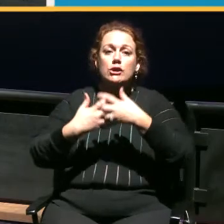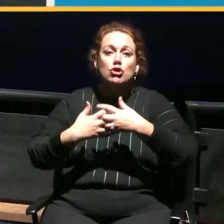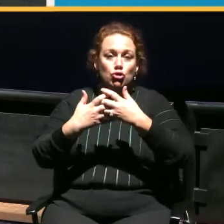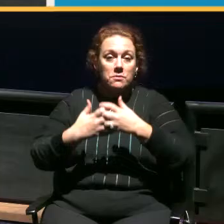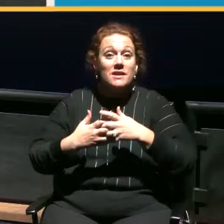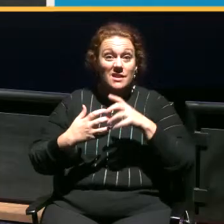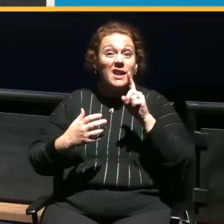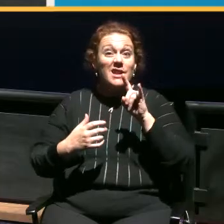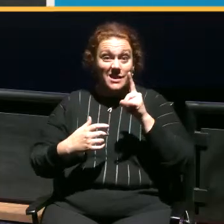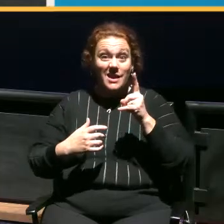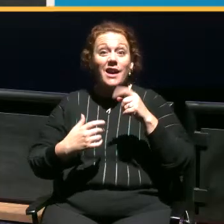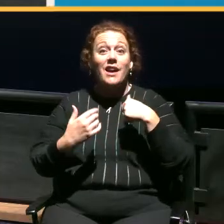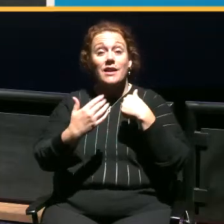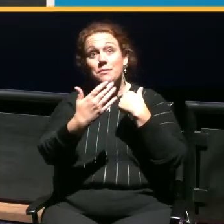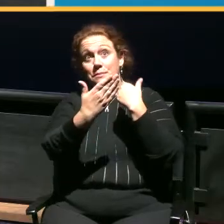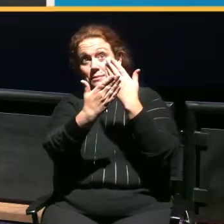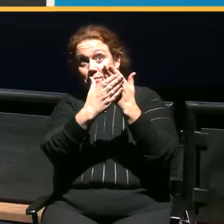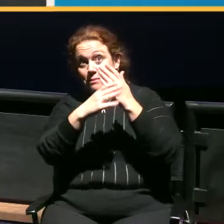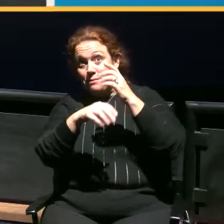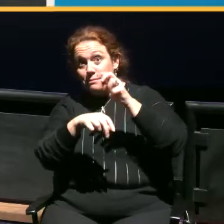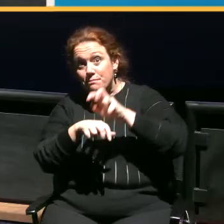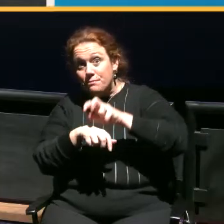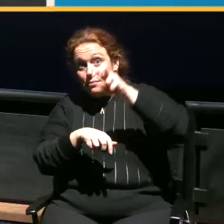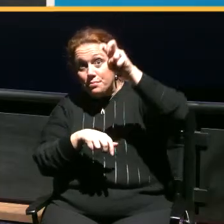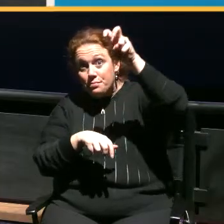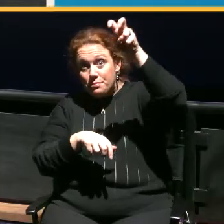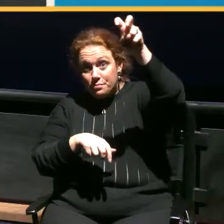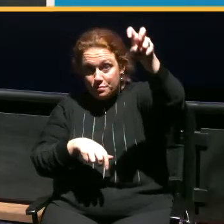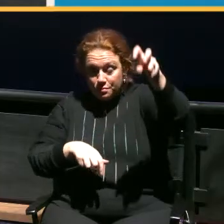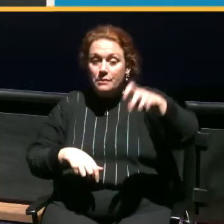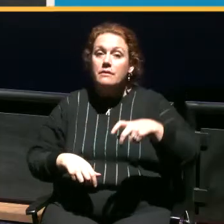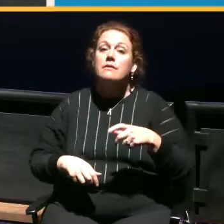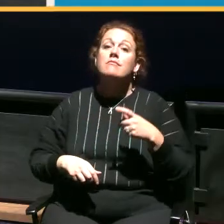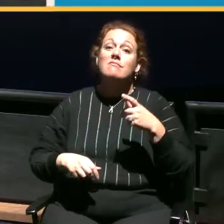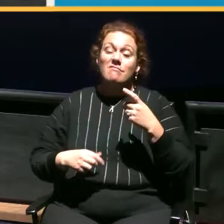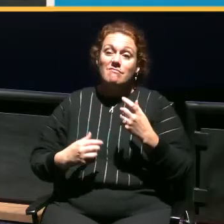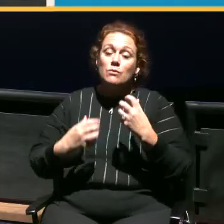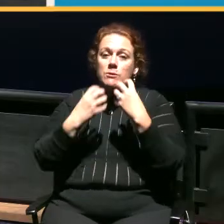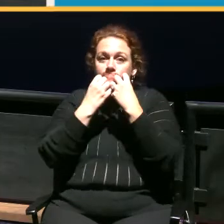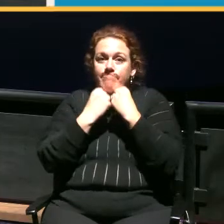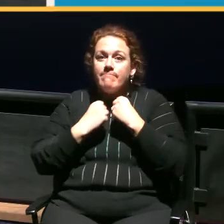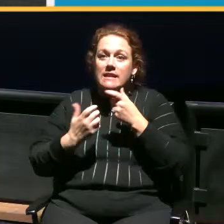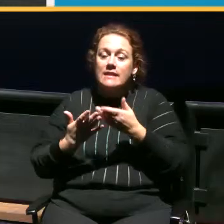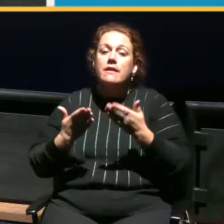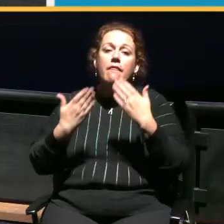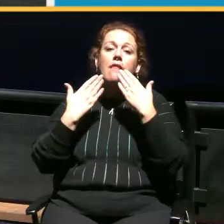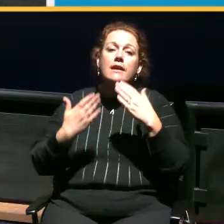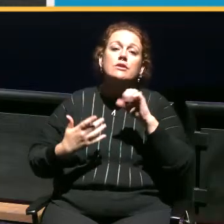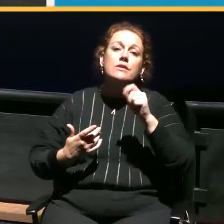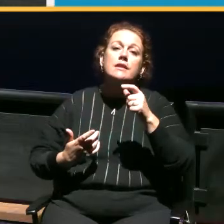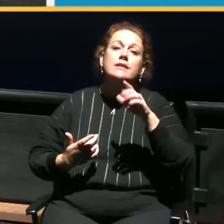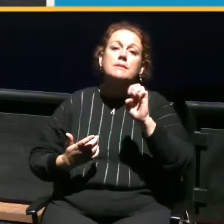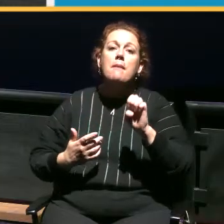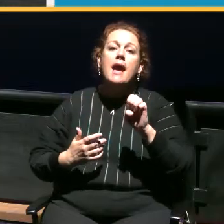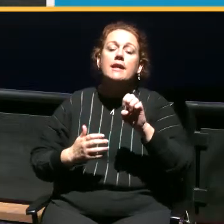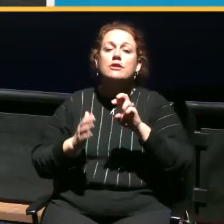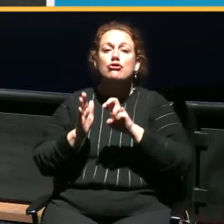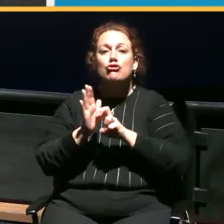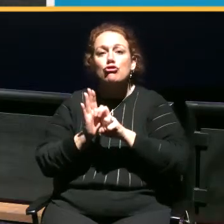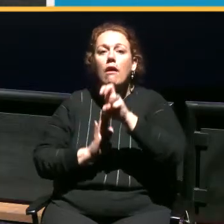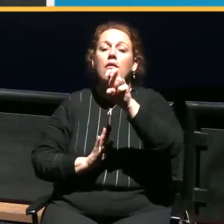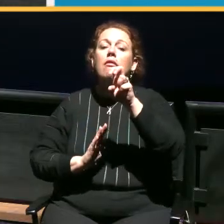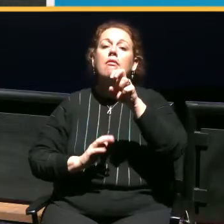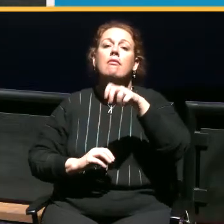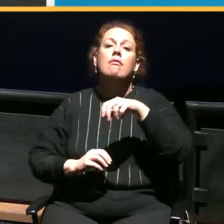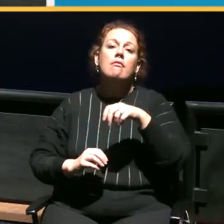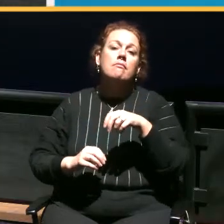We are able to display these space-flown Hubble artifacts thanks to the space shuttle missions that visited the Hubble